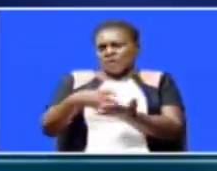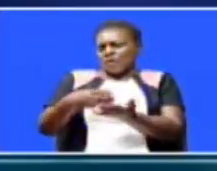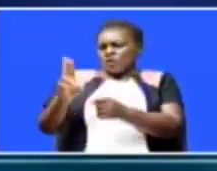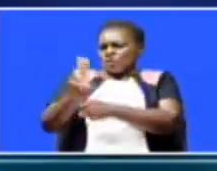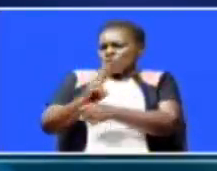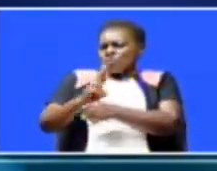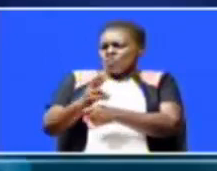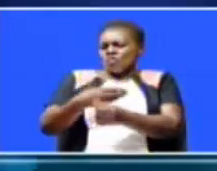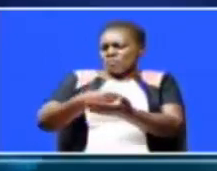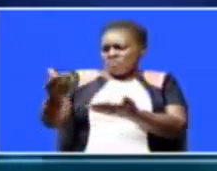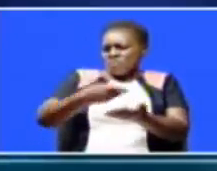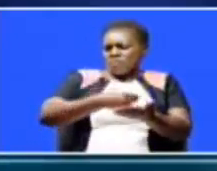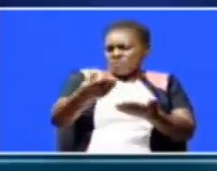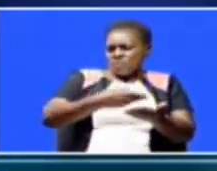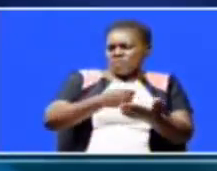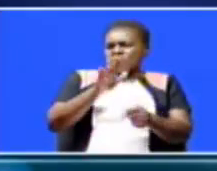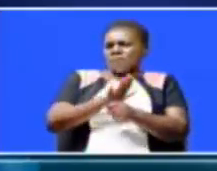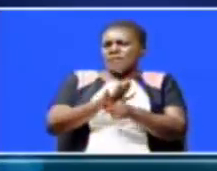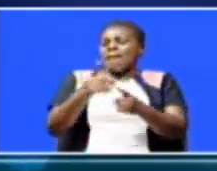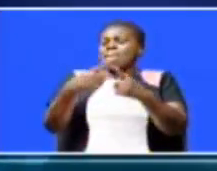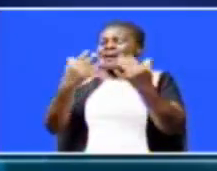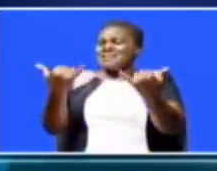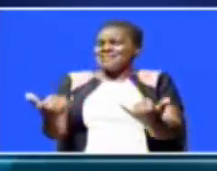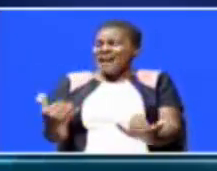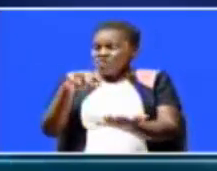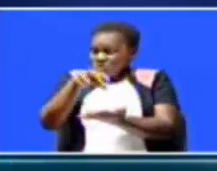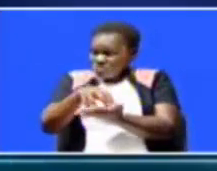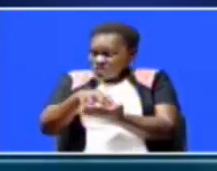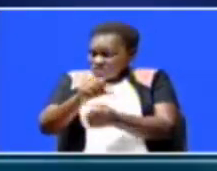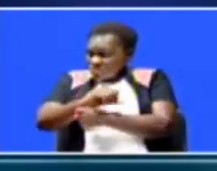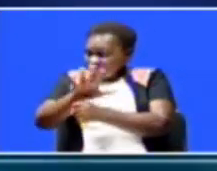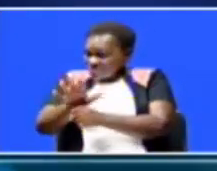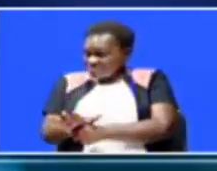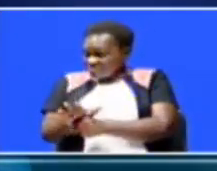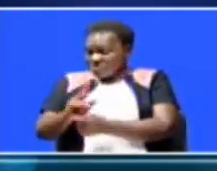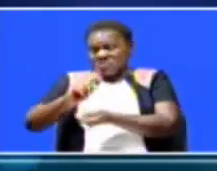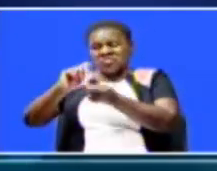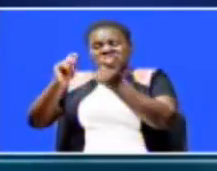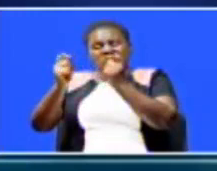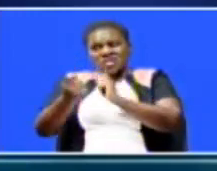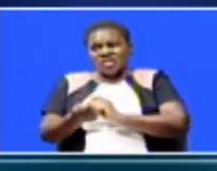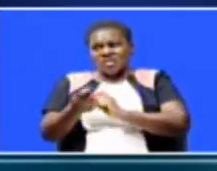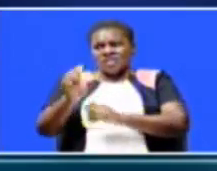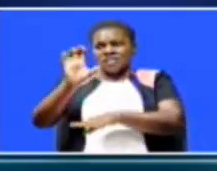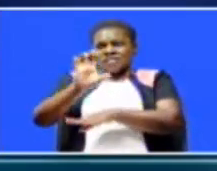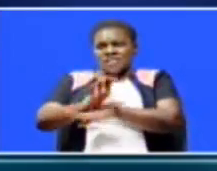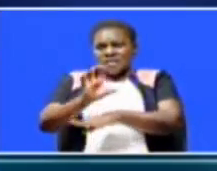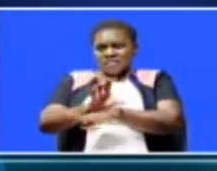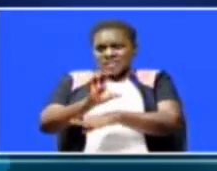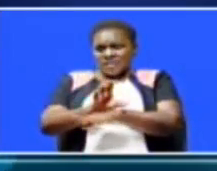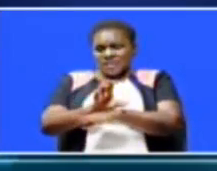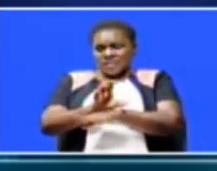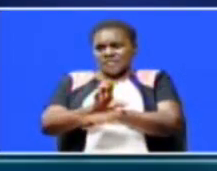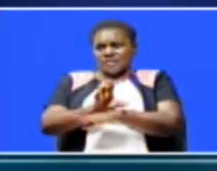spree to most couples. But with the current corona pandemic, the trends are changing and church leadership is embracing